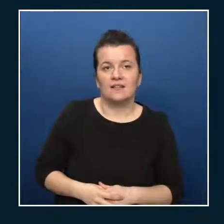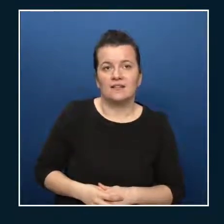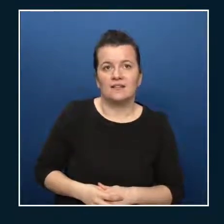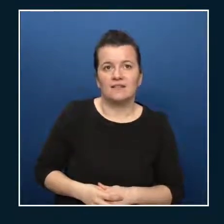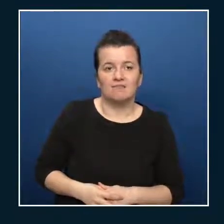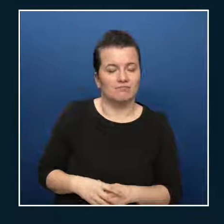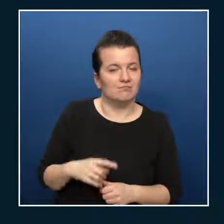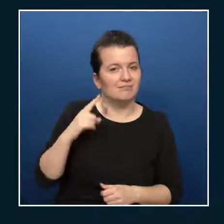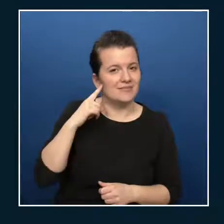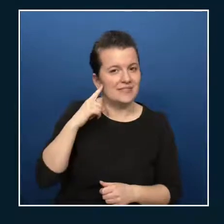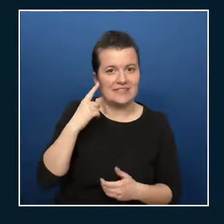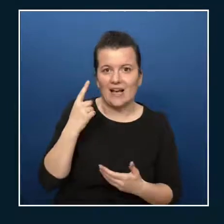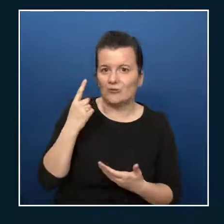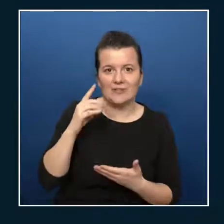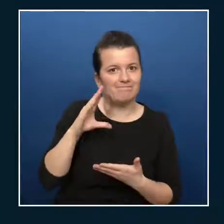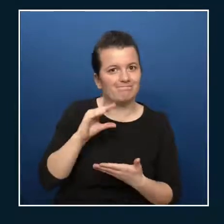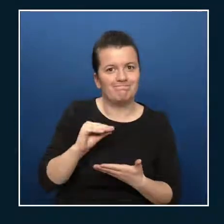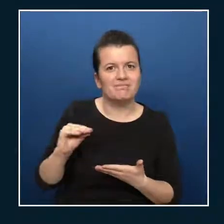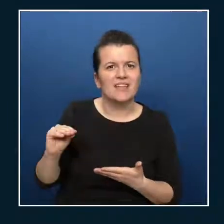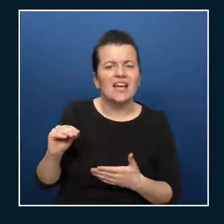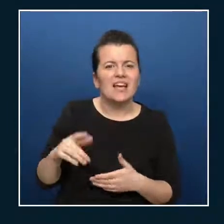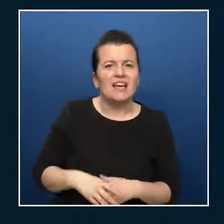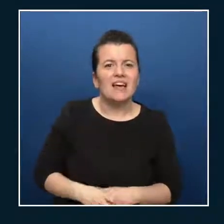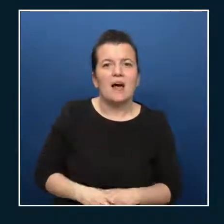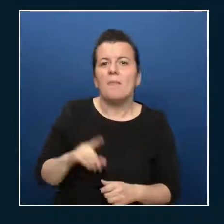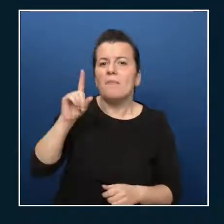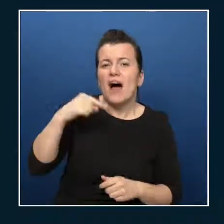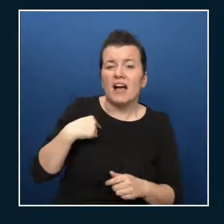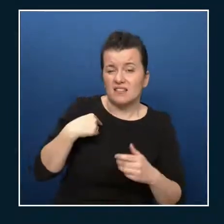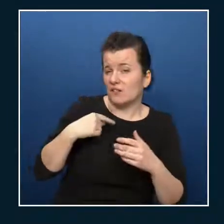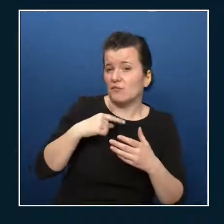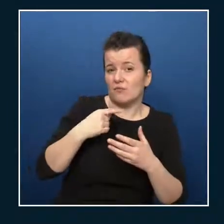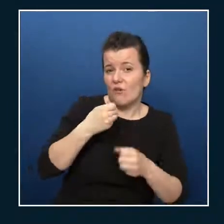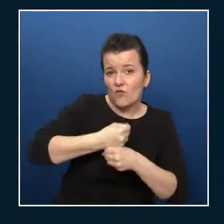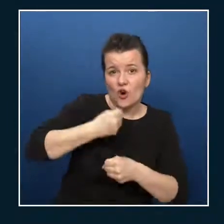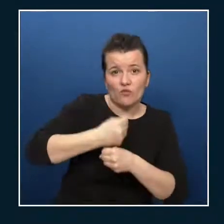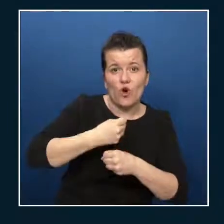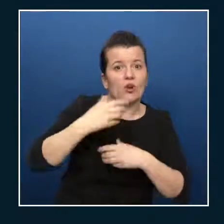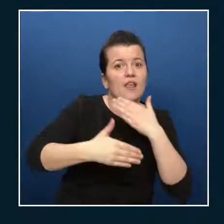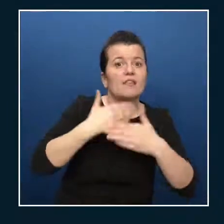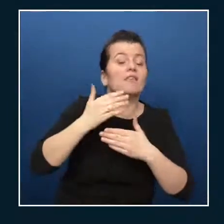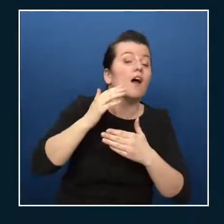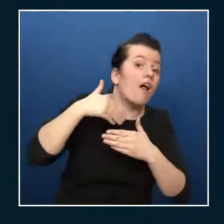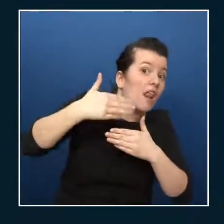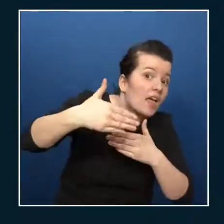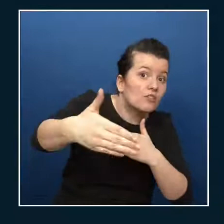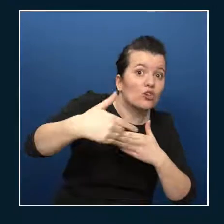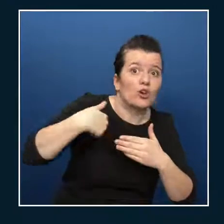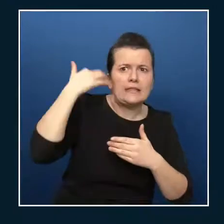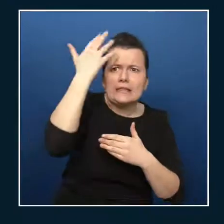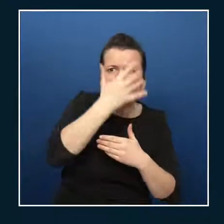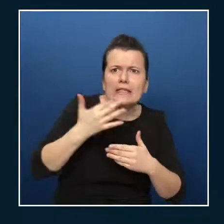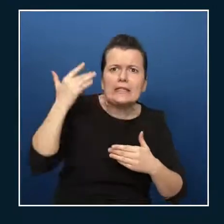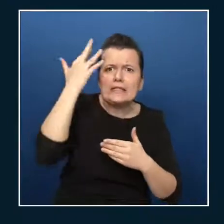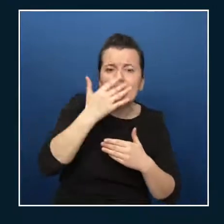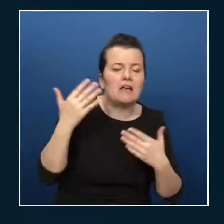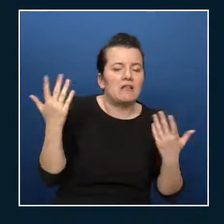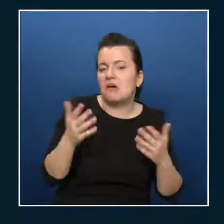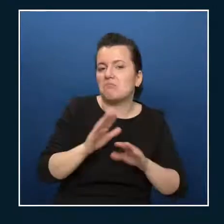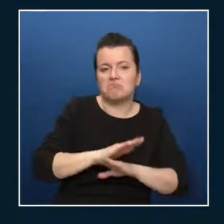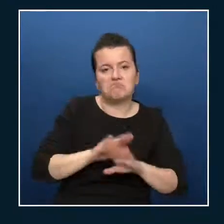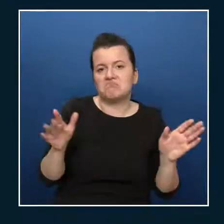end of the day, you don't even have to think about that. It just works. And it's written custom so that we can have more control.